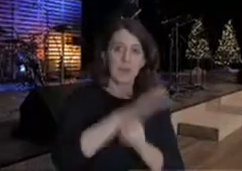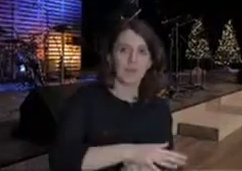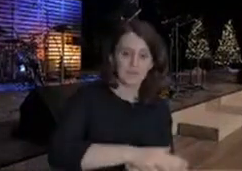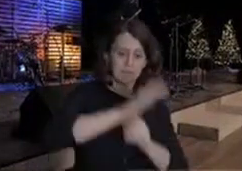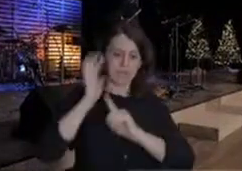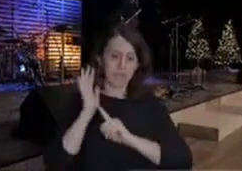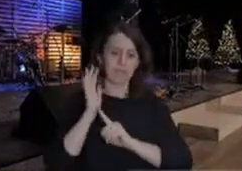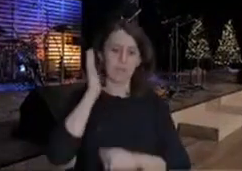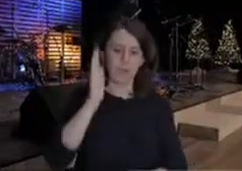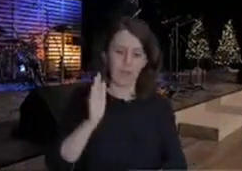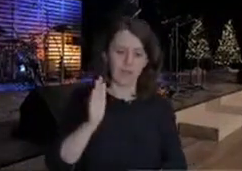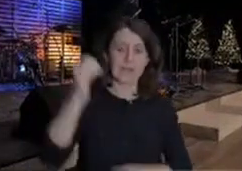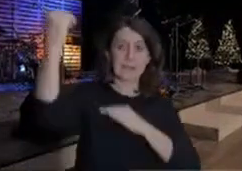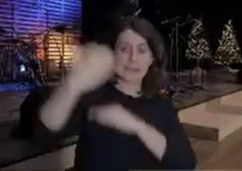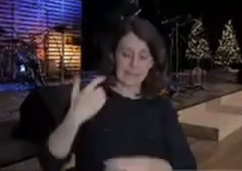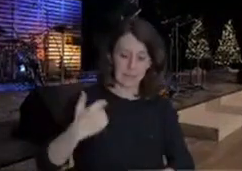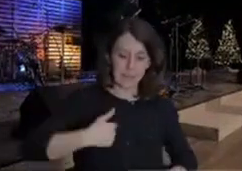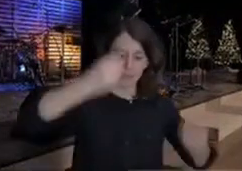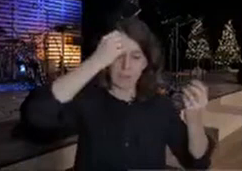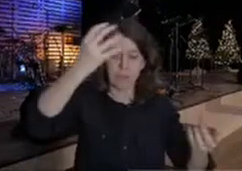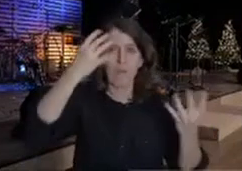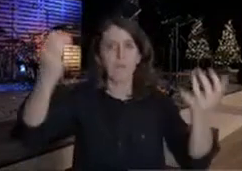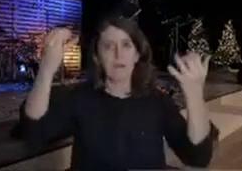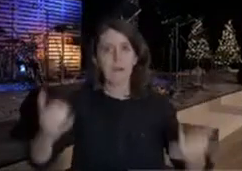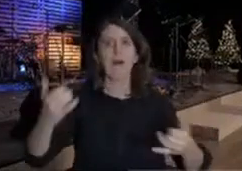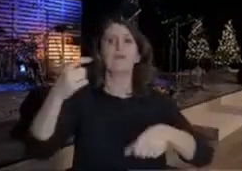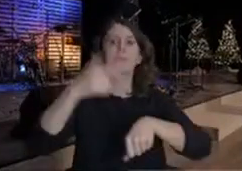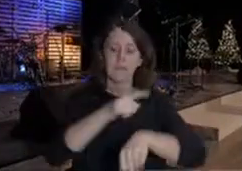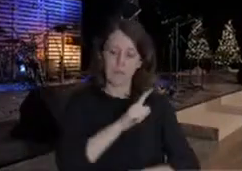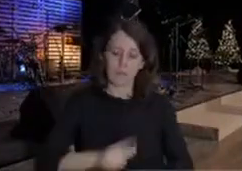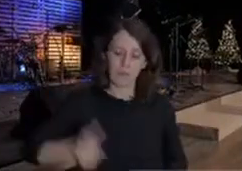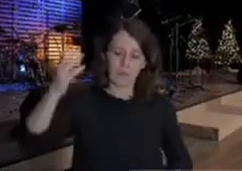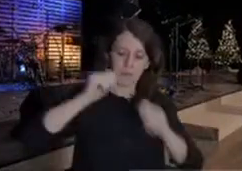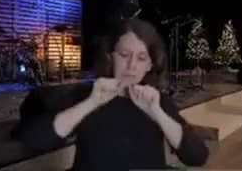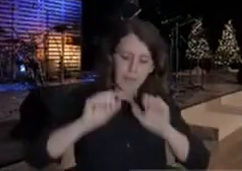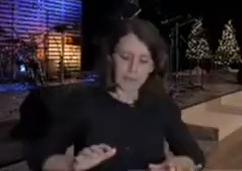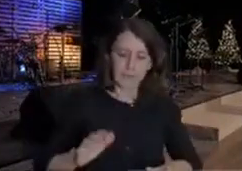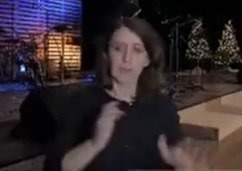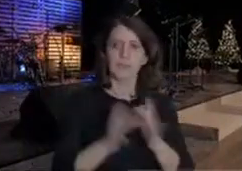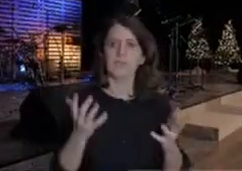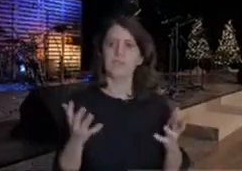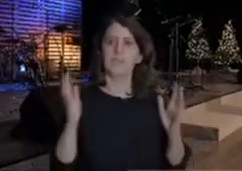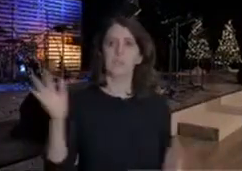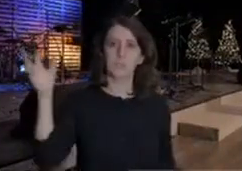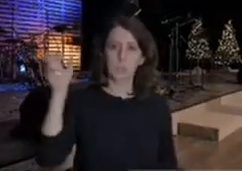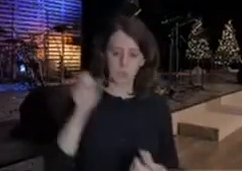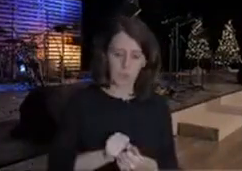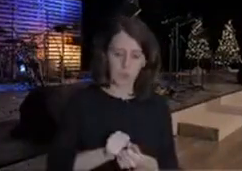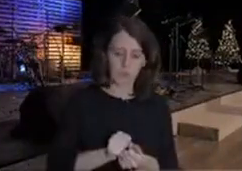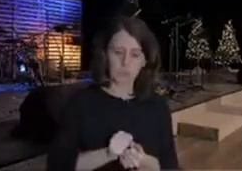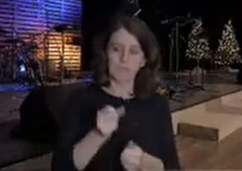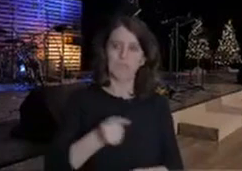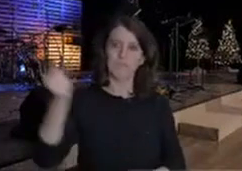back to the attendant, and sat down. The eyes of everyone in the synagogue were fastened on him, and he began by saying to them, "Today